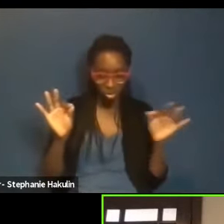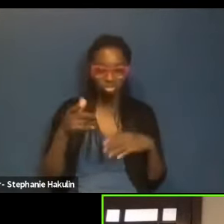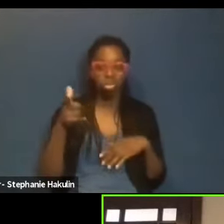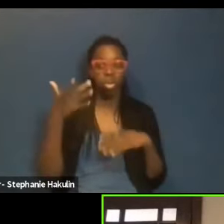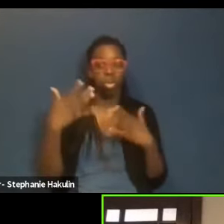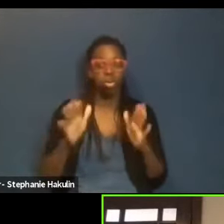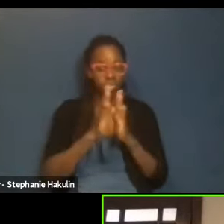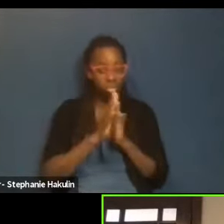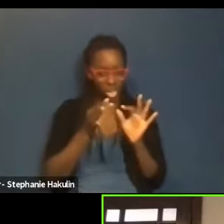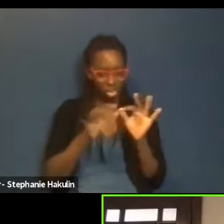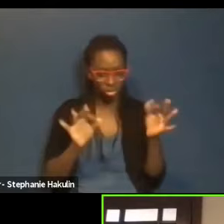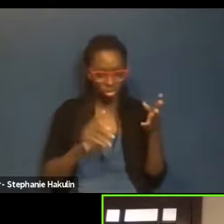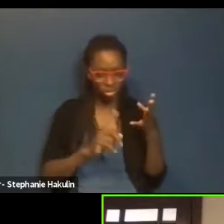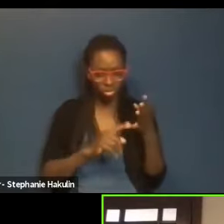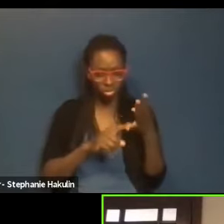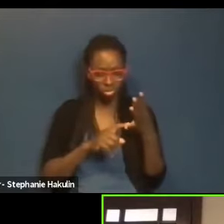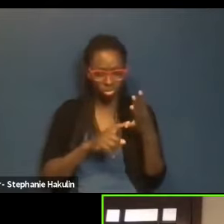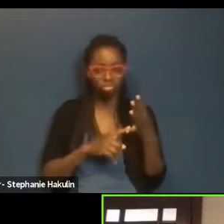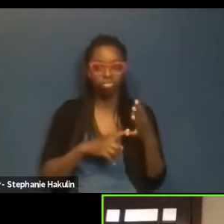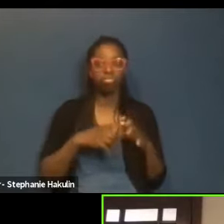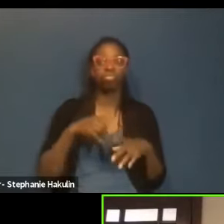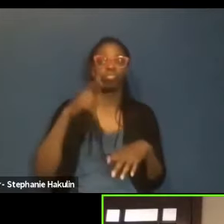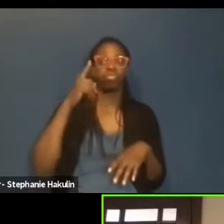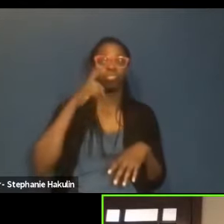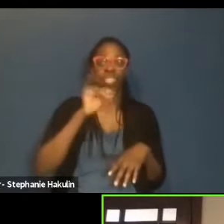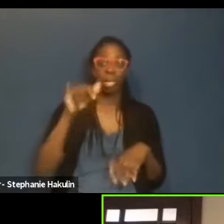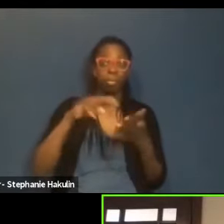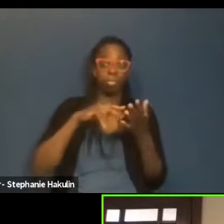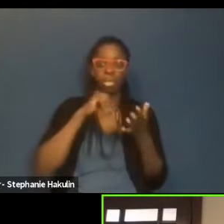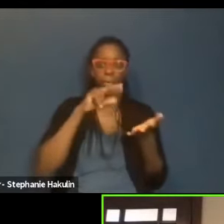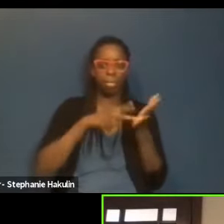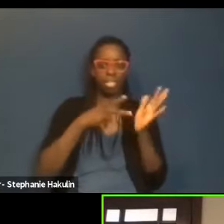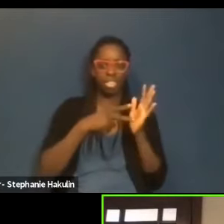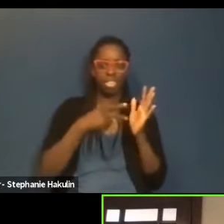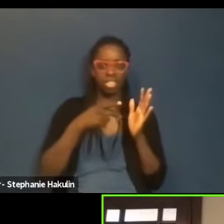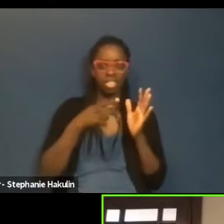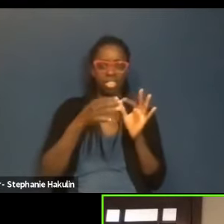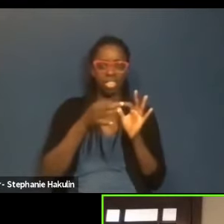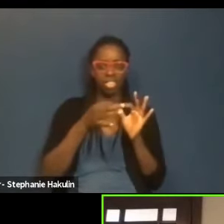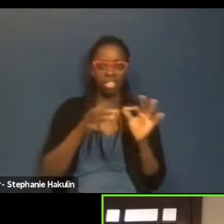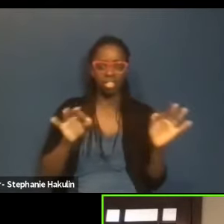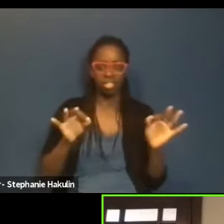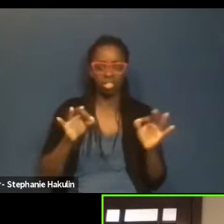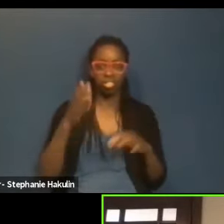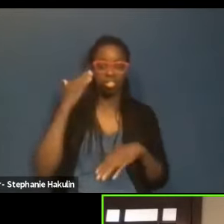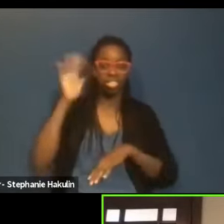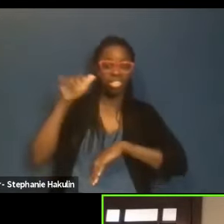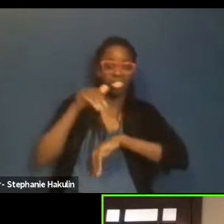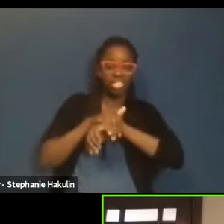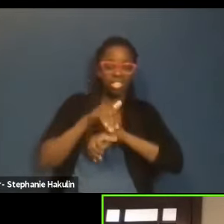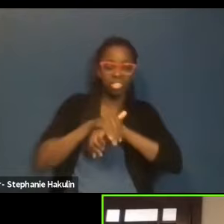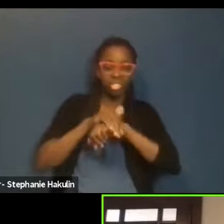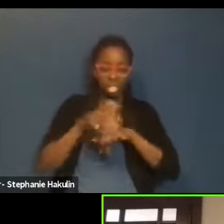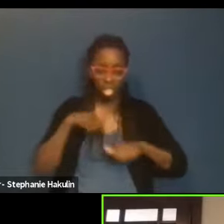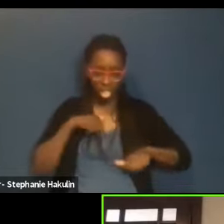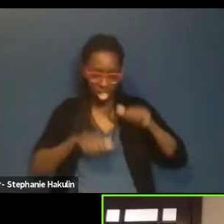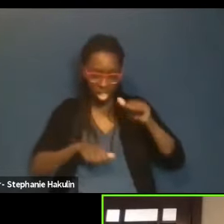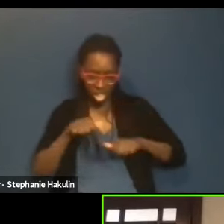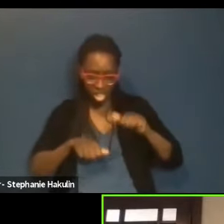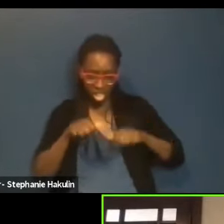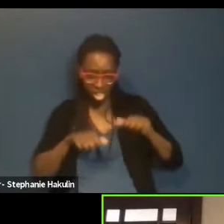for you to speak? I carry English with reluctance. It harpoons my molars and I get caught in